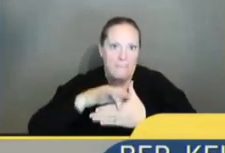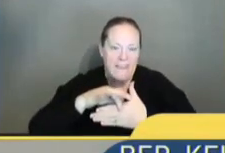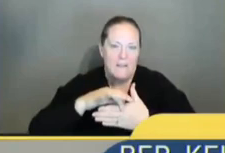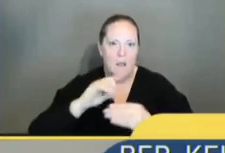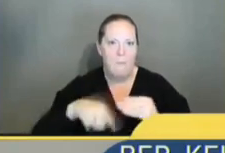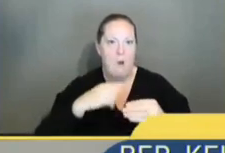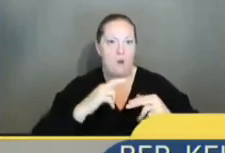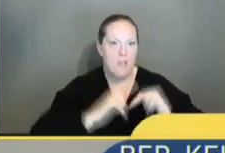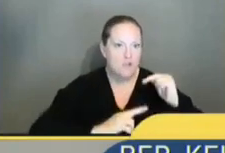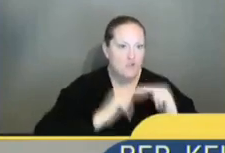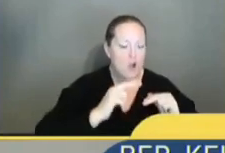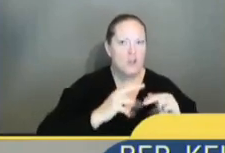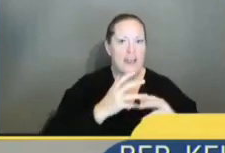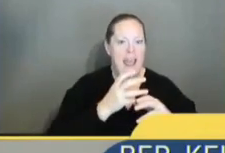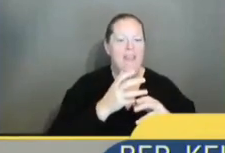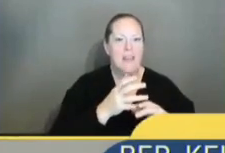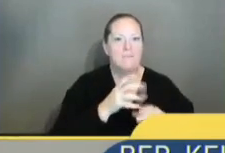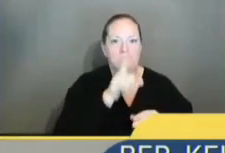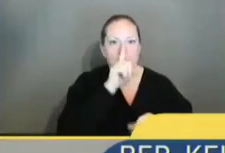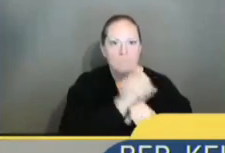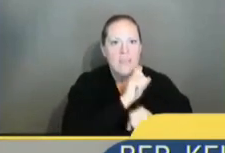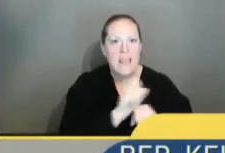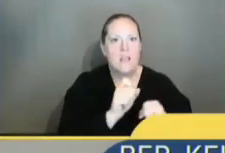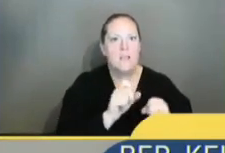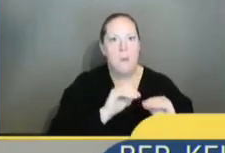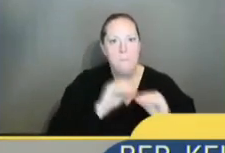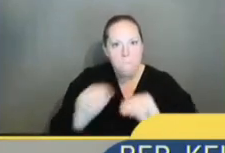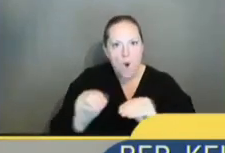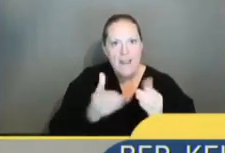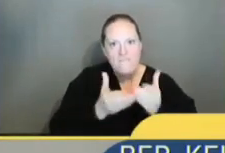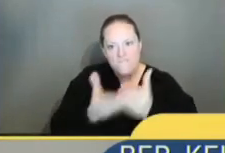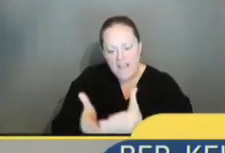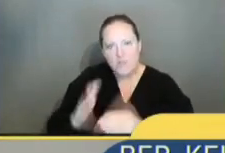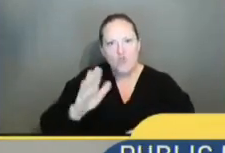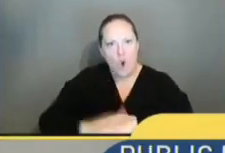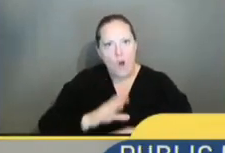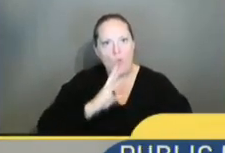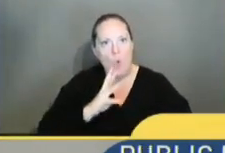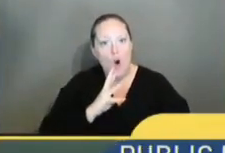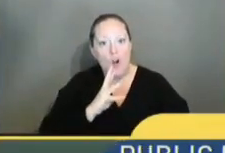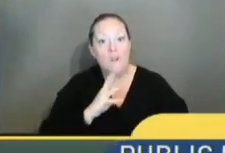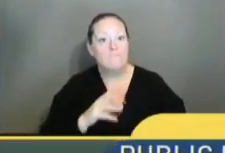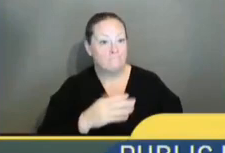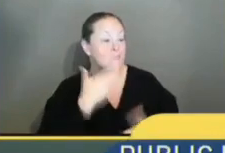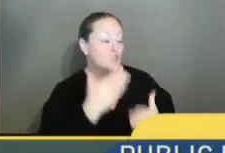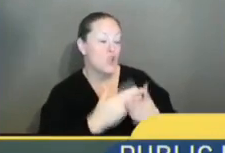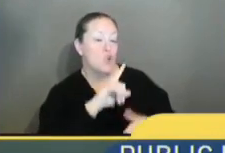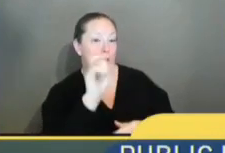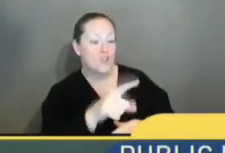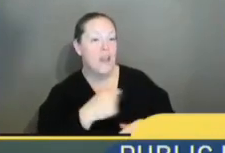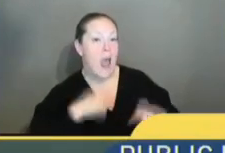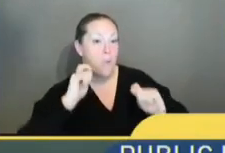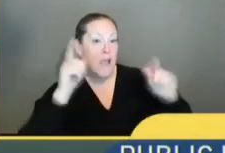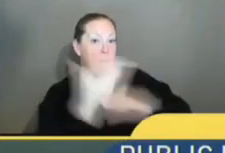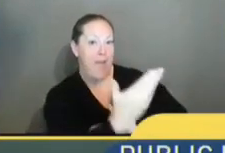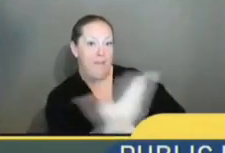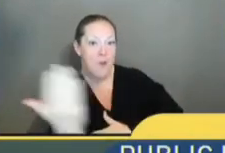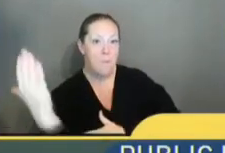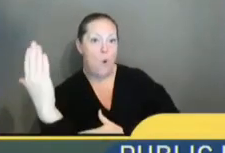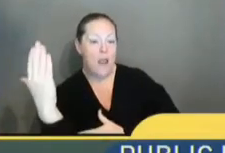and getting vessels on the water? Great question. And I literally wake up every morning thinking about that. And that's what I'm thinking about as I'm getting ready to go to